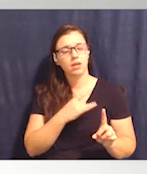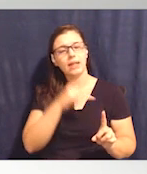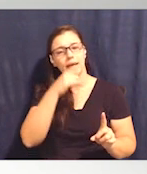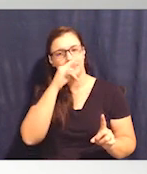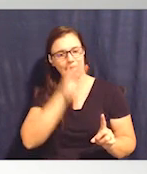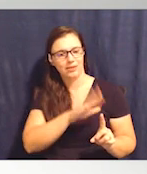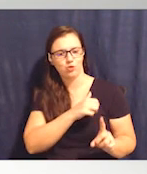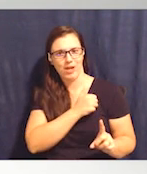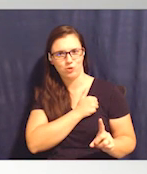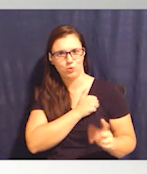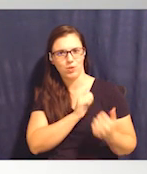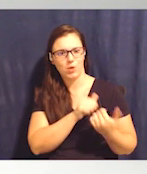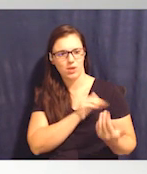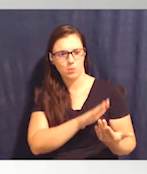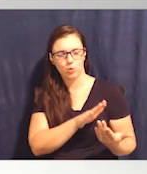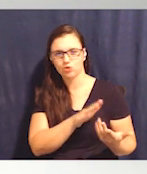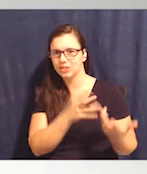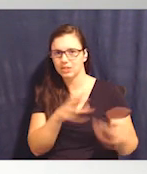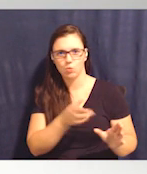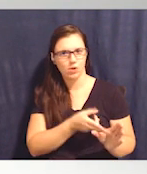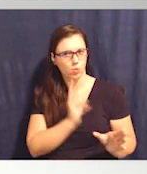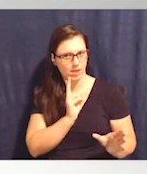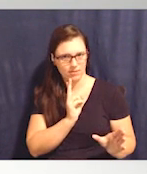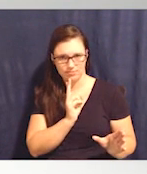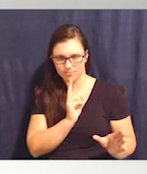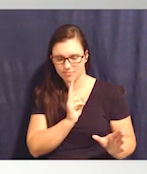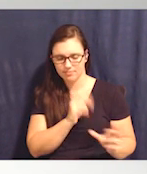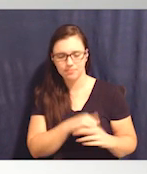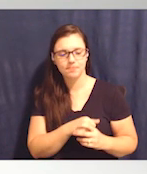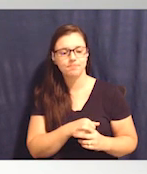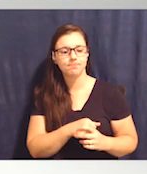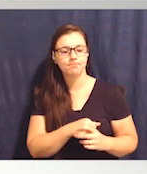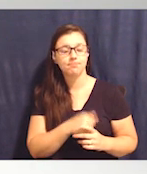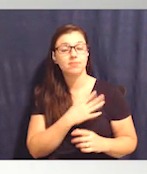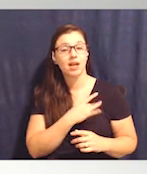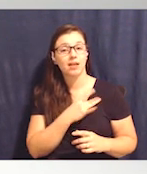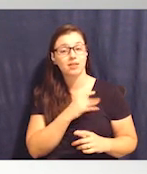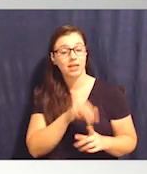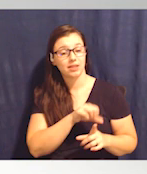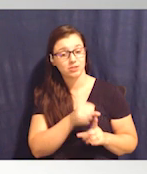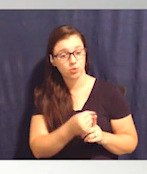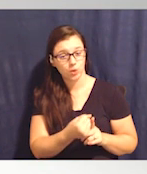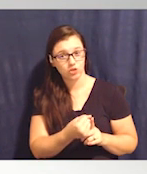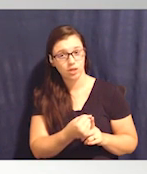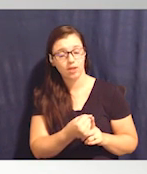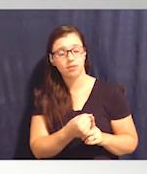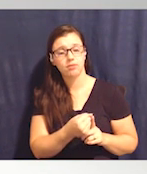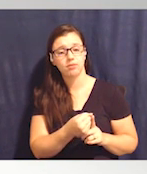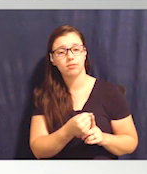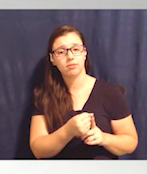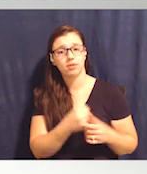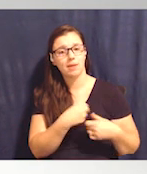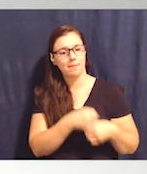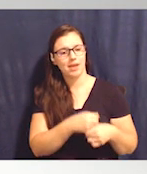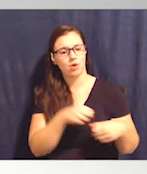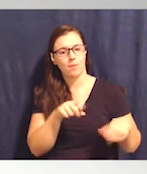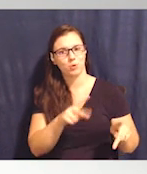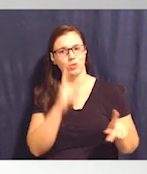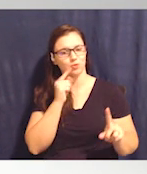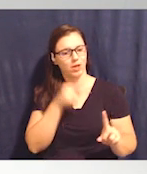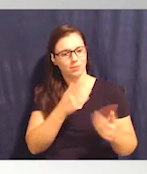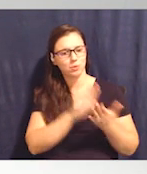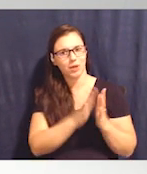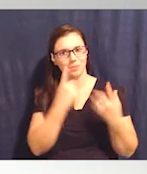want to quit. I liked that the situation created opportunities for him to be successful.